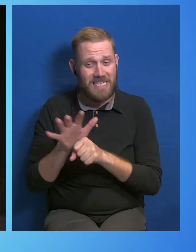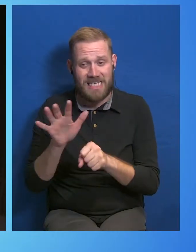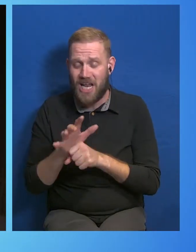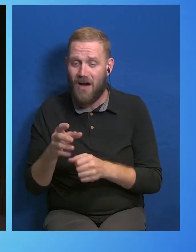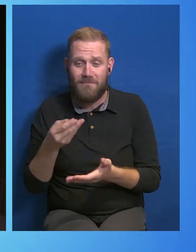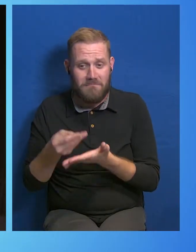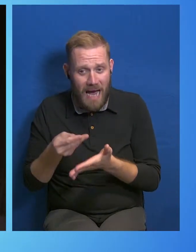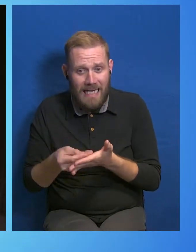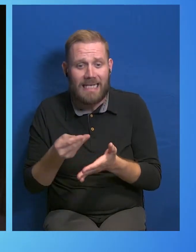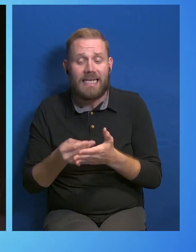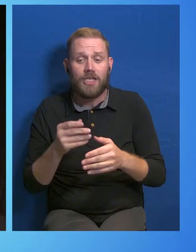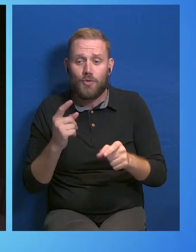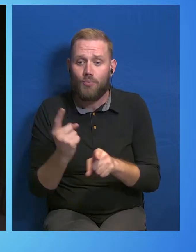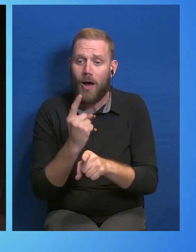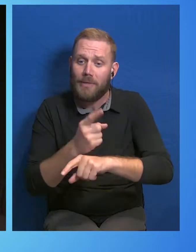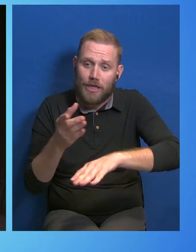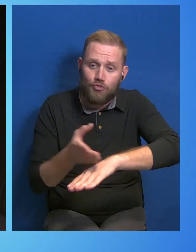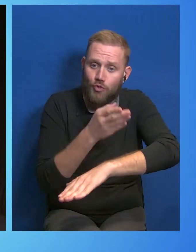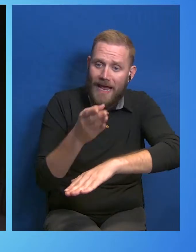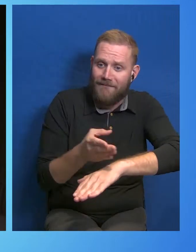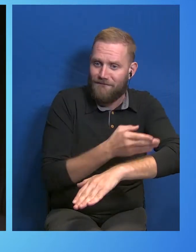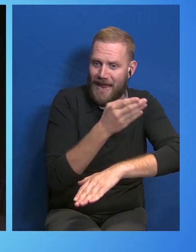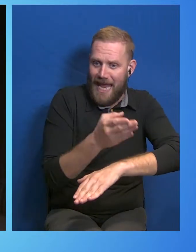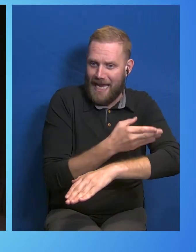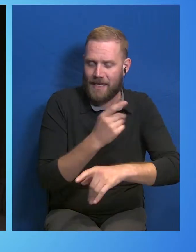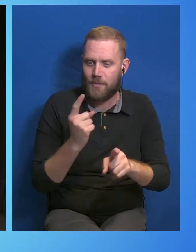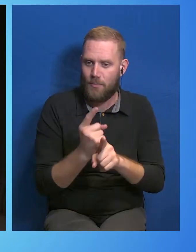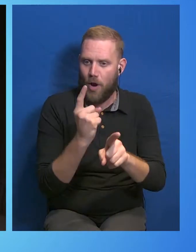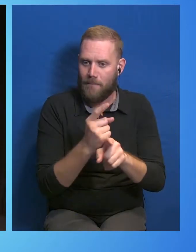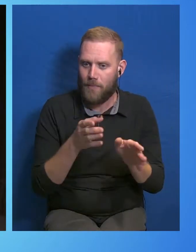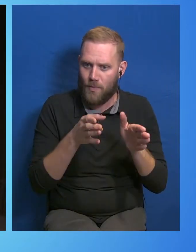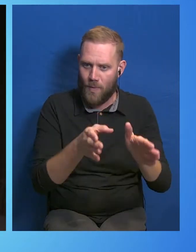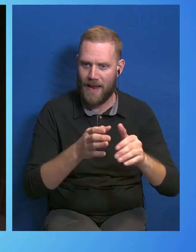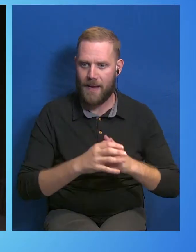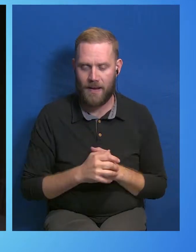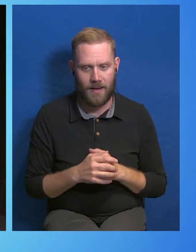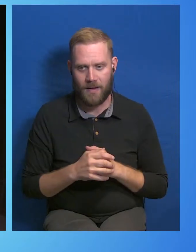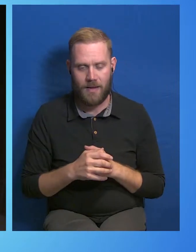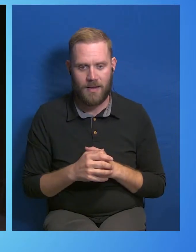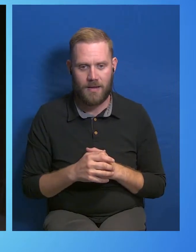to properly renovate those facilities.